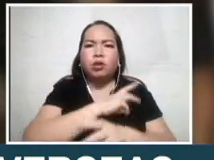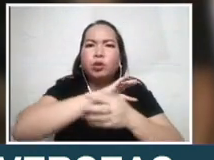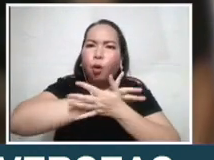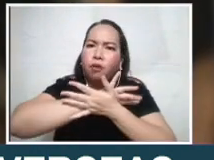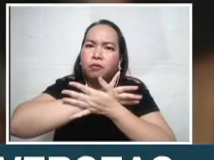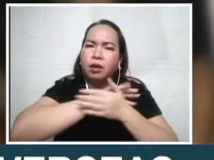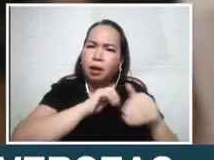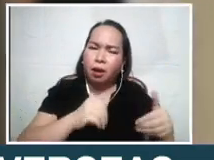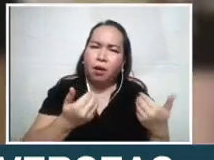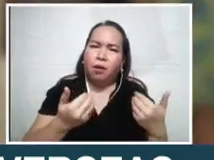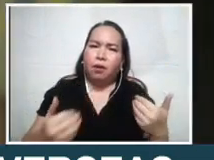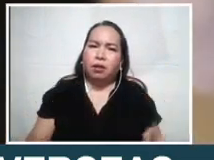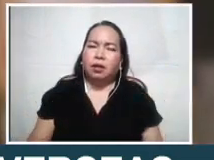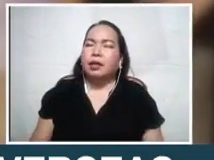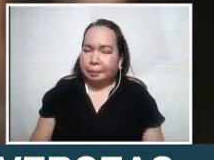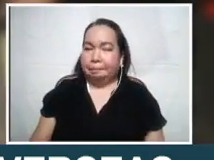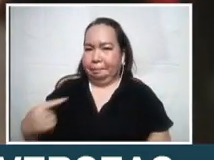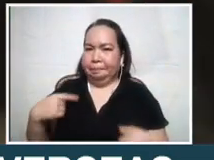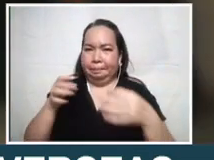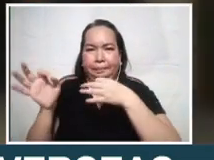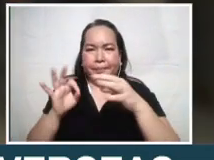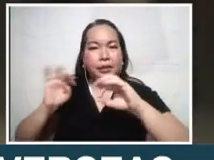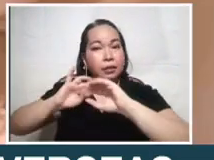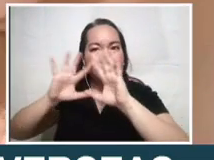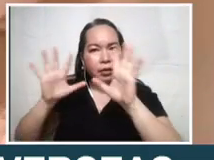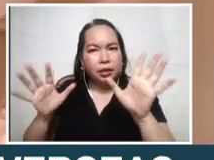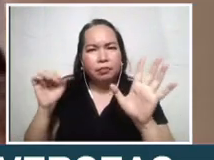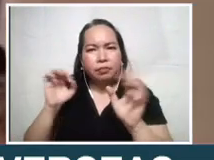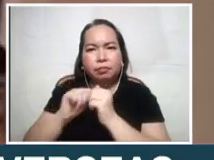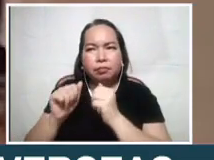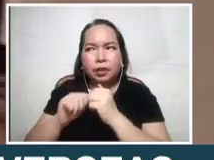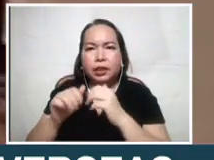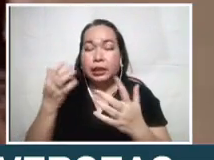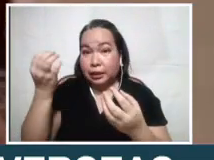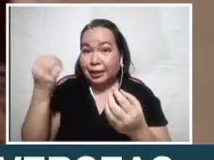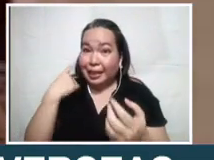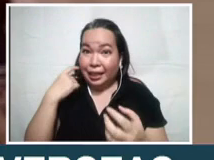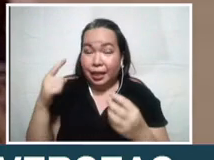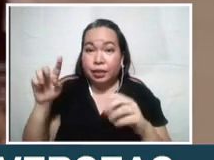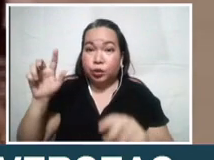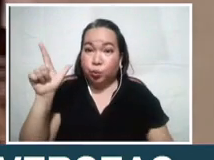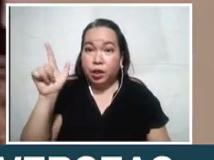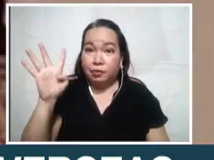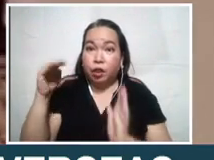have to make this very clear. Mm-hmm. When you're referring to the 24,000 OFWs, mm-hmm.